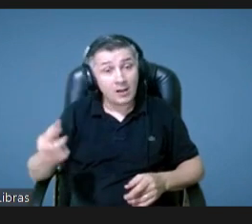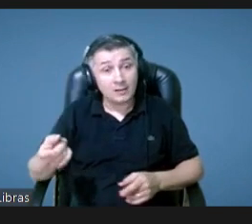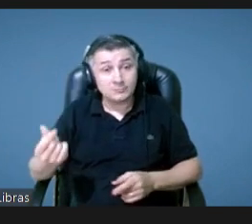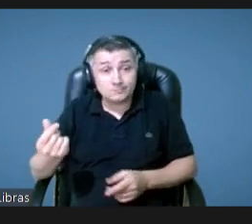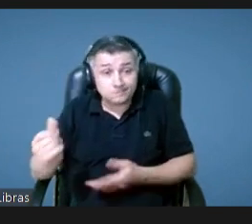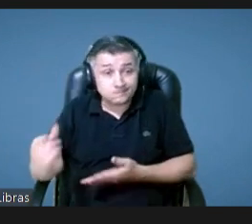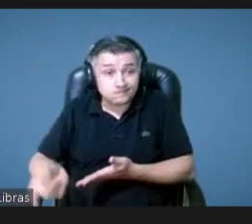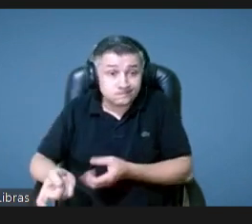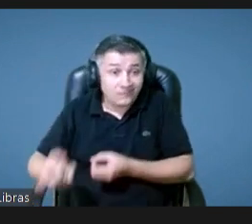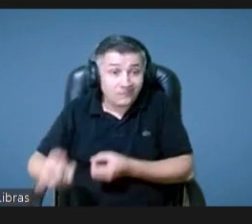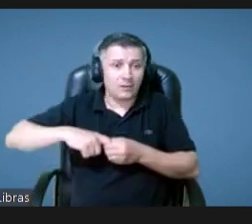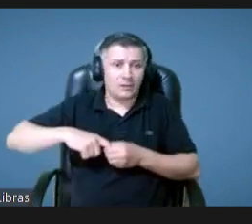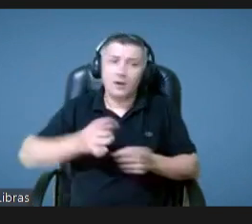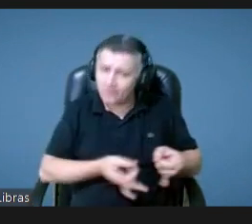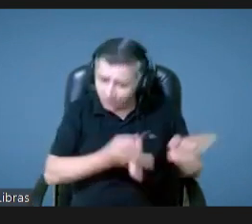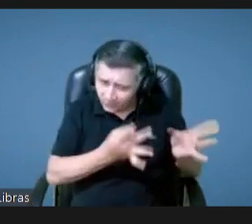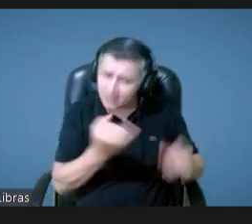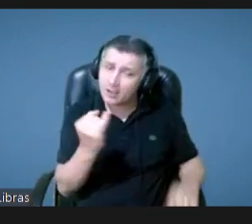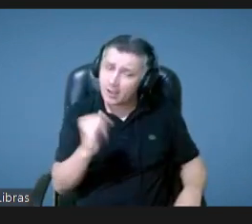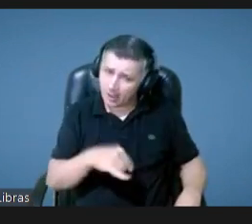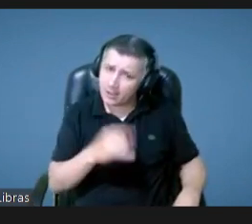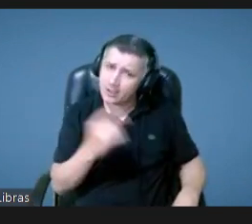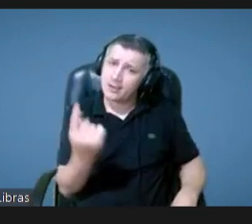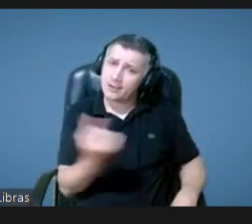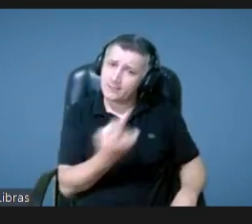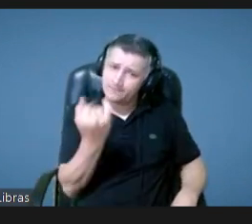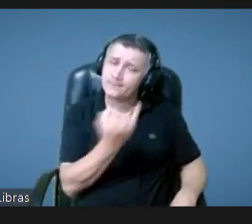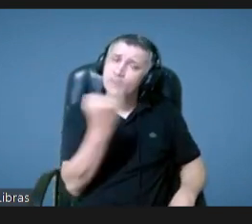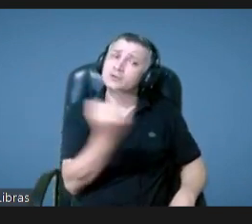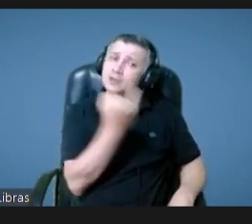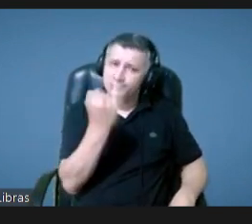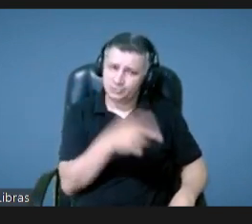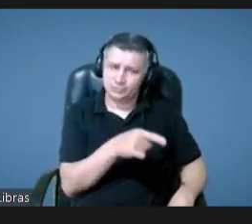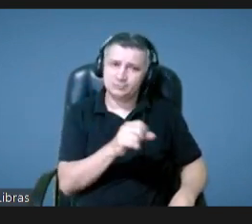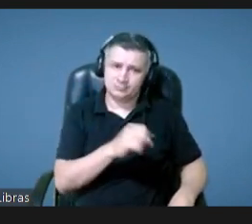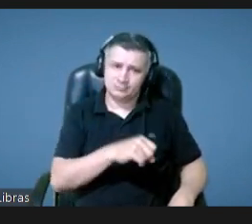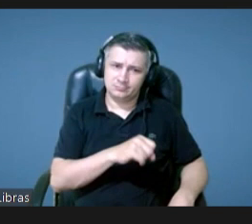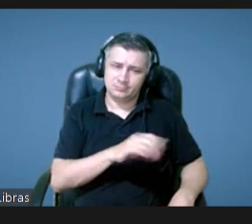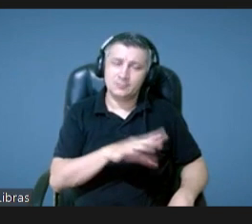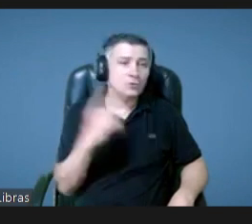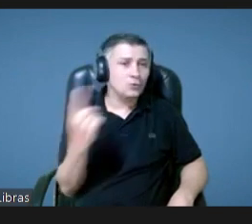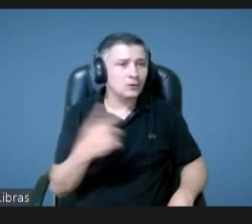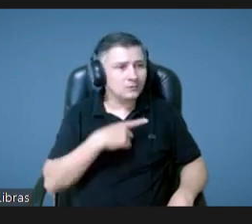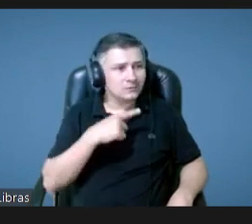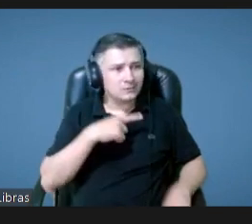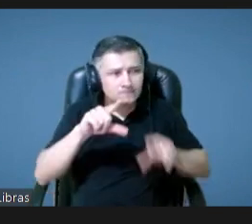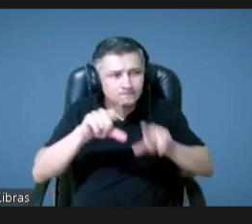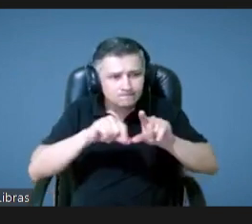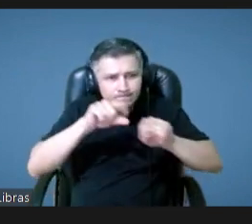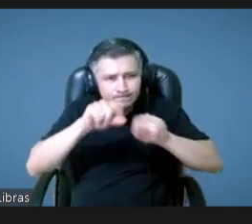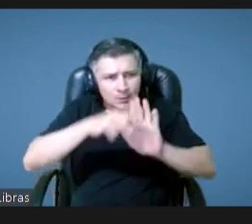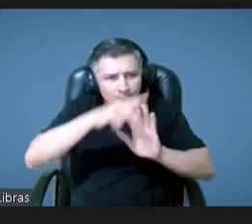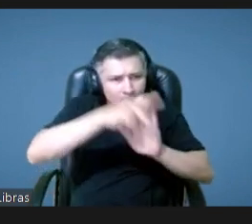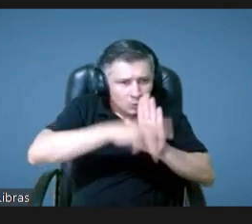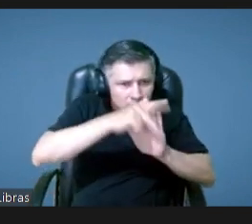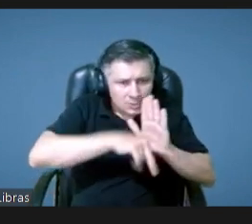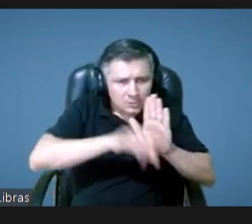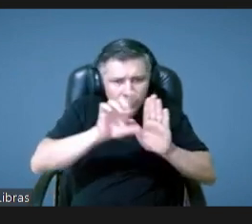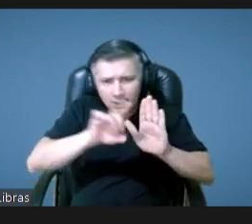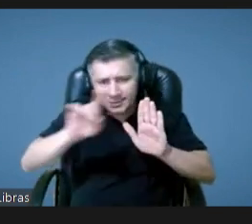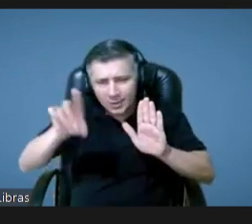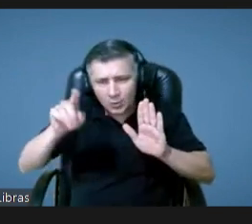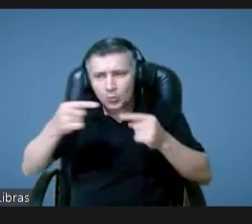thinking is more in terms of rental. Sales are important, but we are being